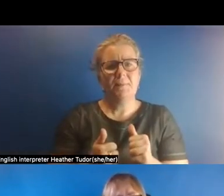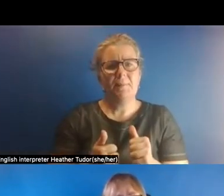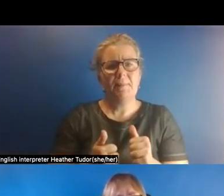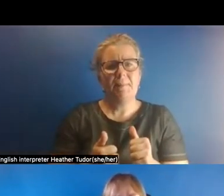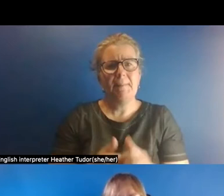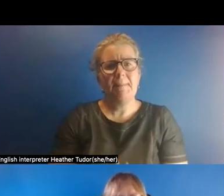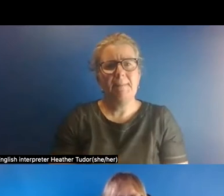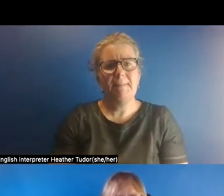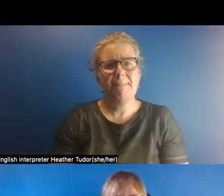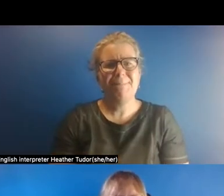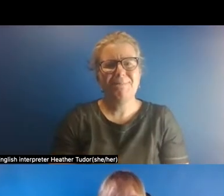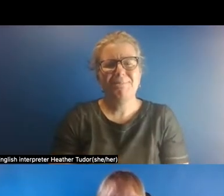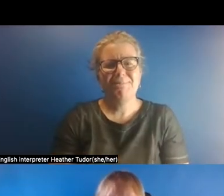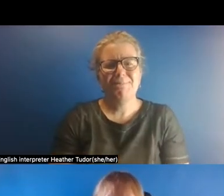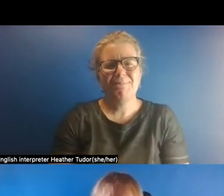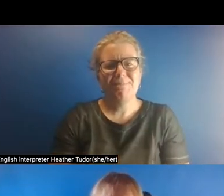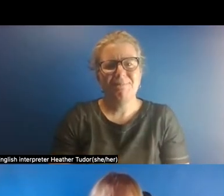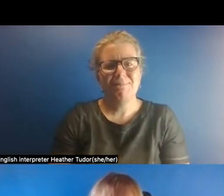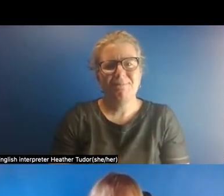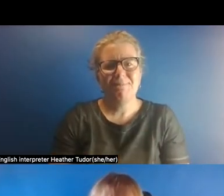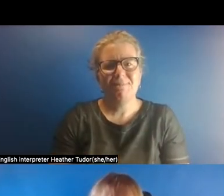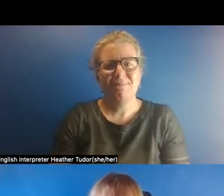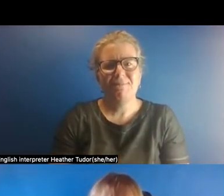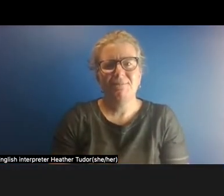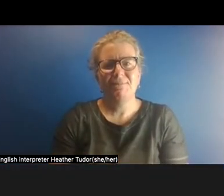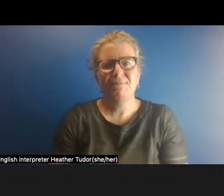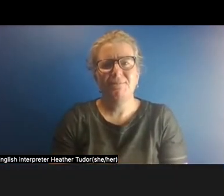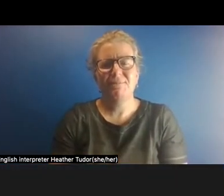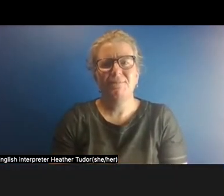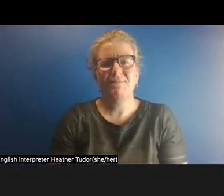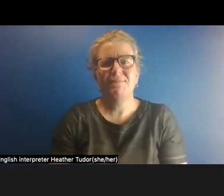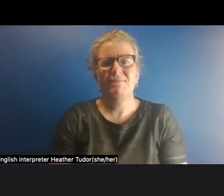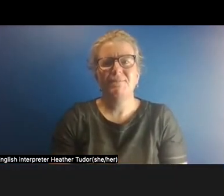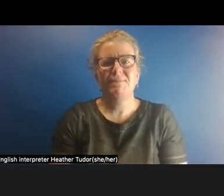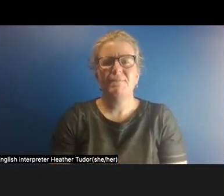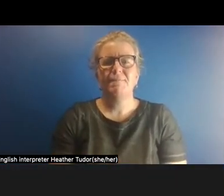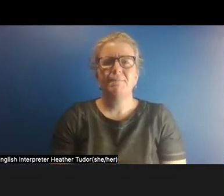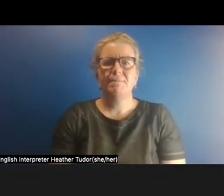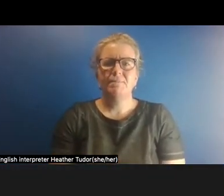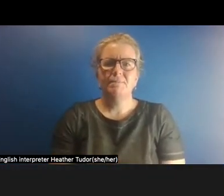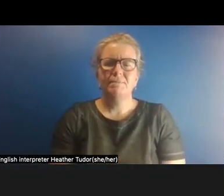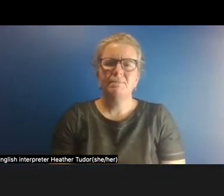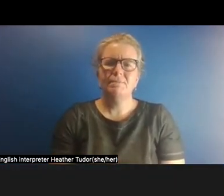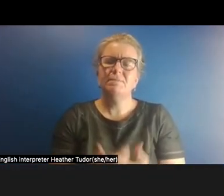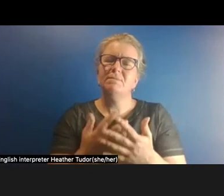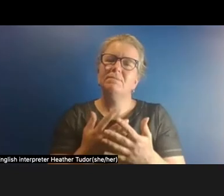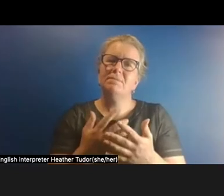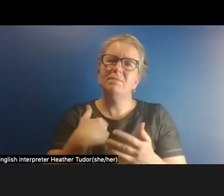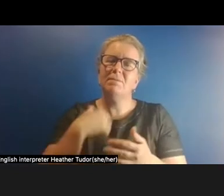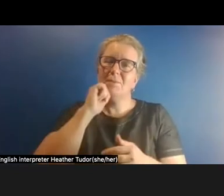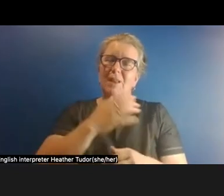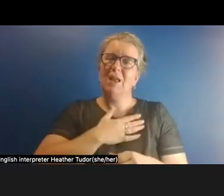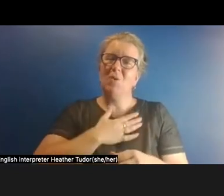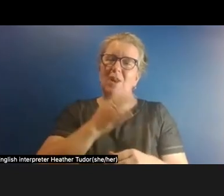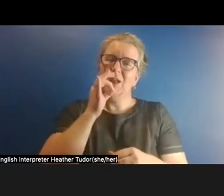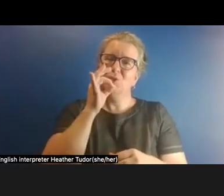Yeah. Can I also ask more specifically about your practices in